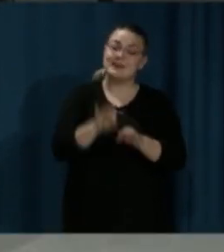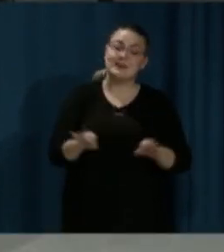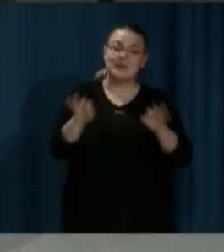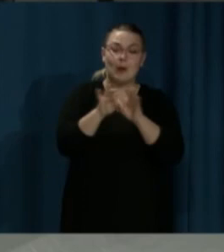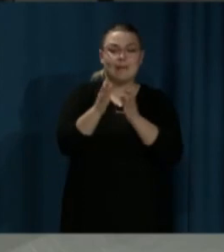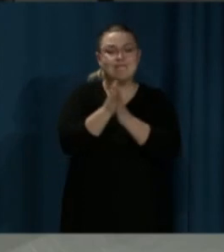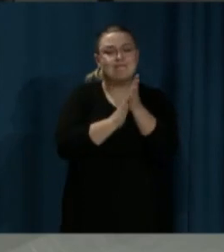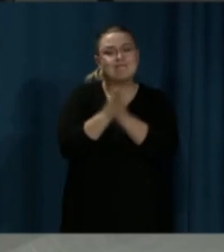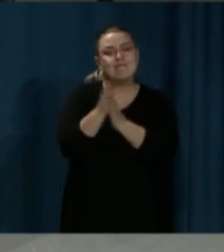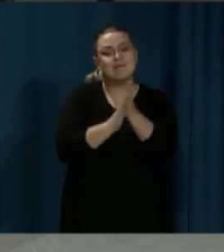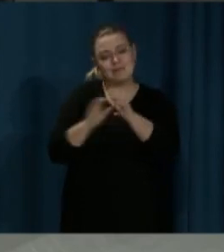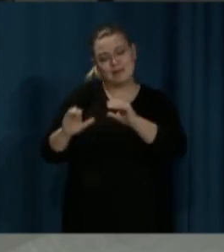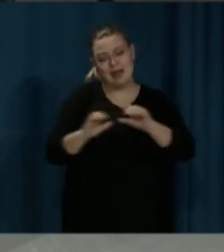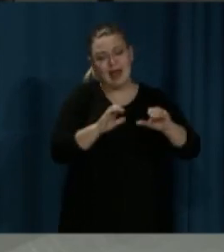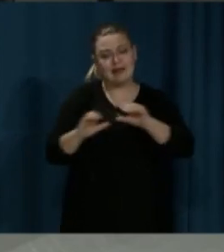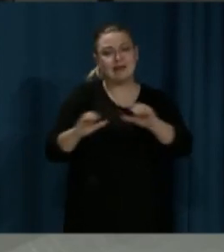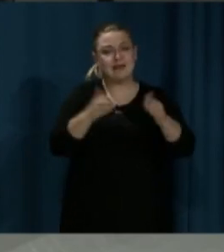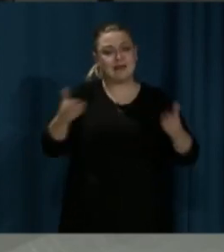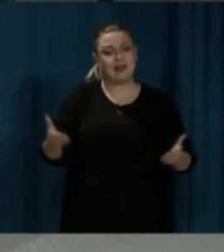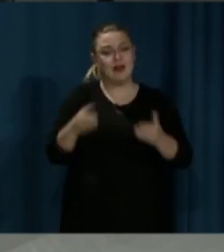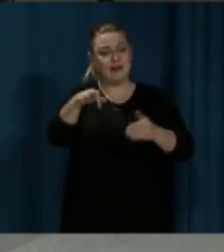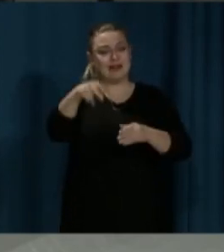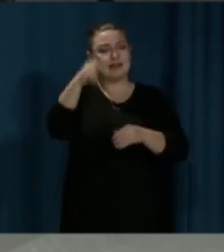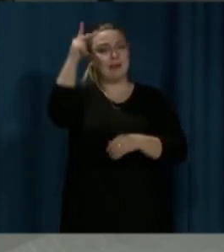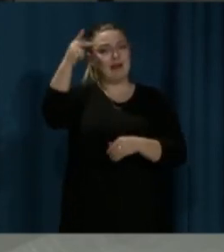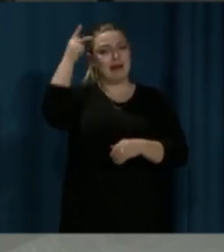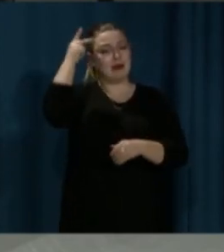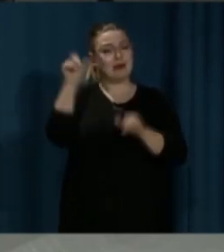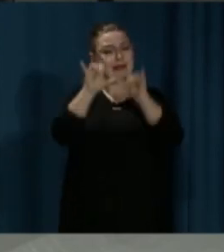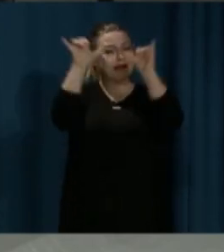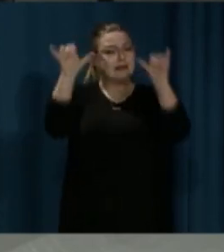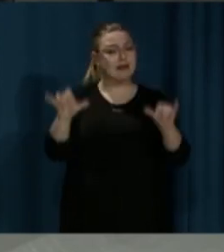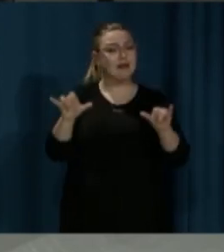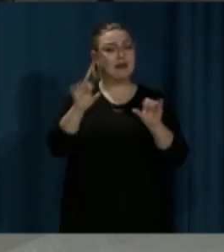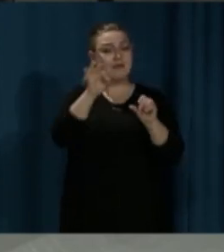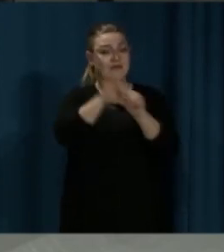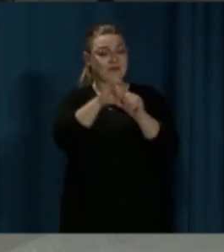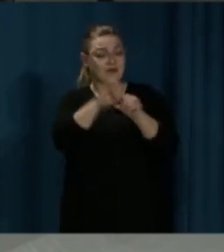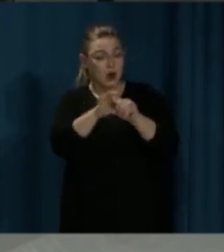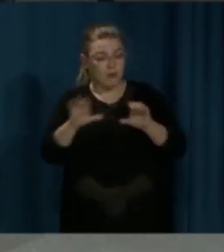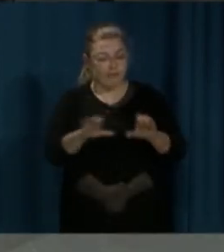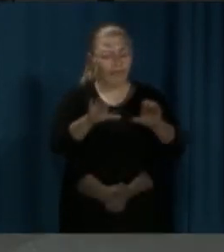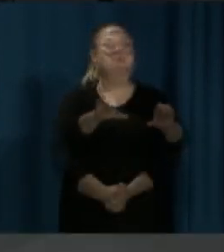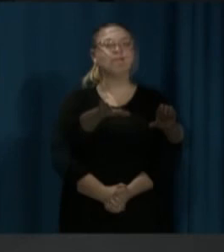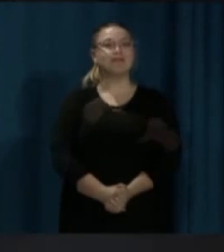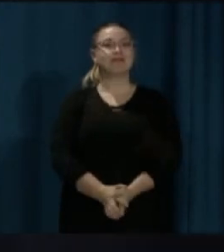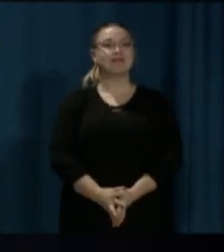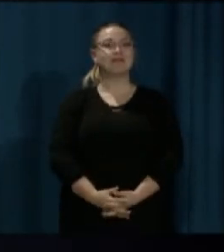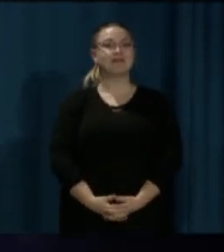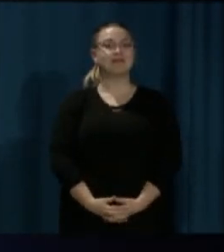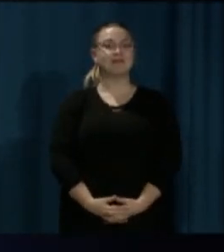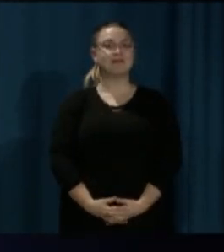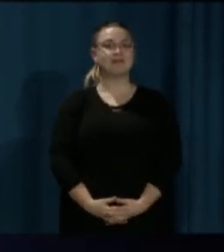in our political system. Be an active voter, but also be engaged.